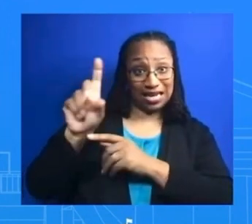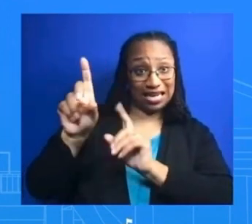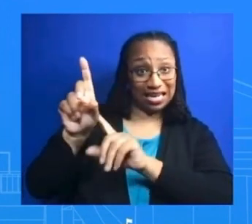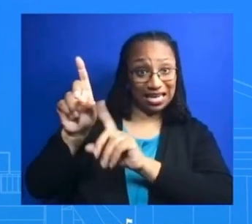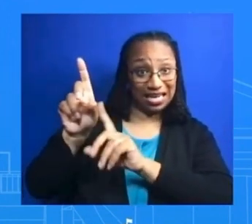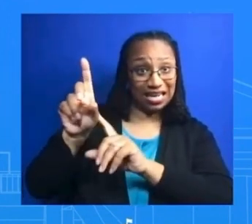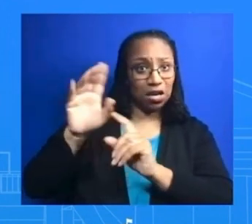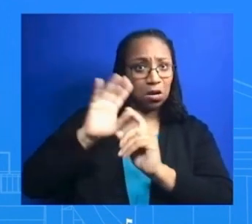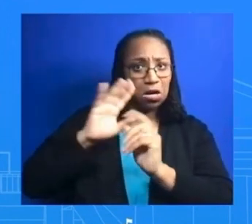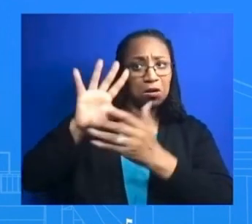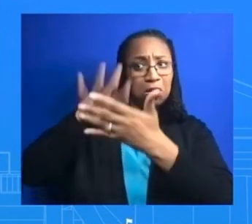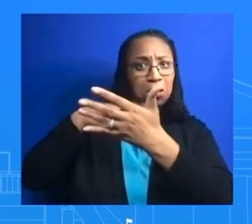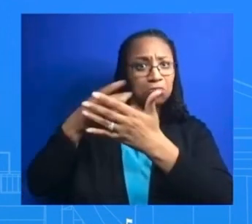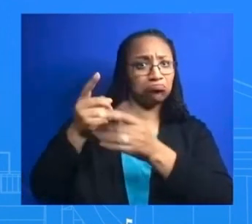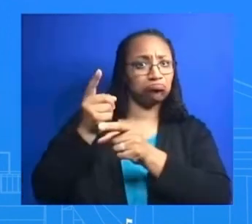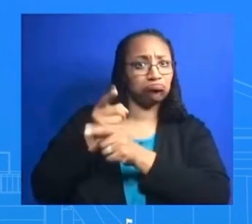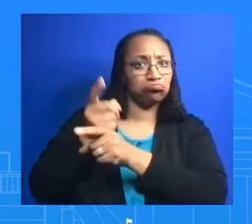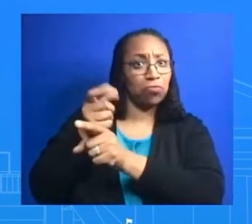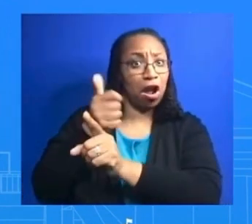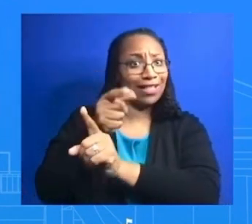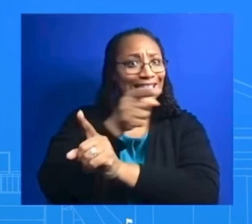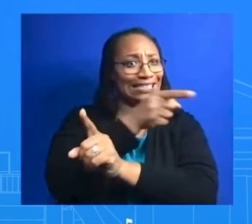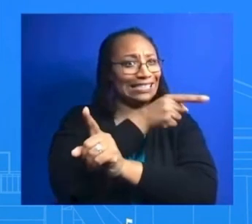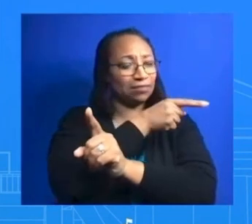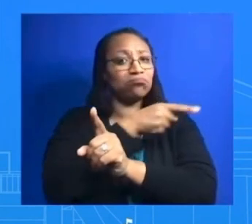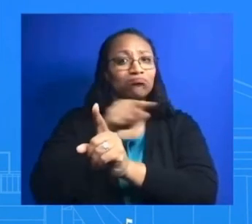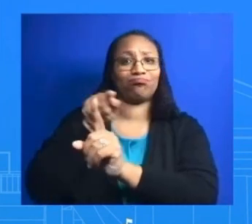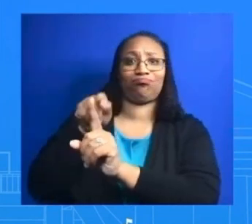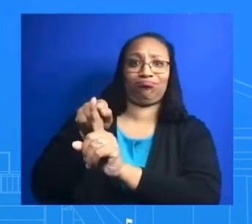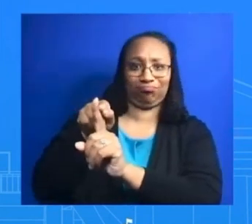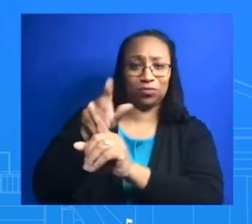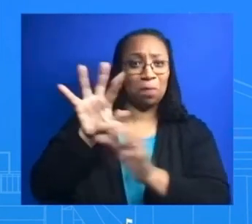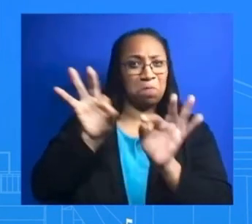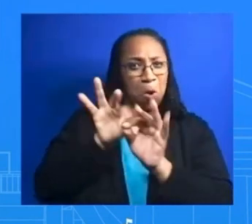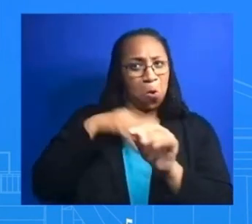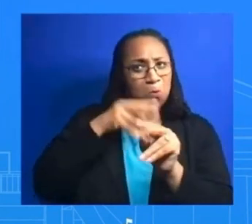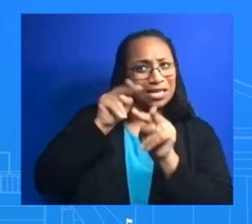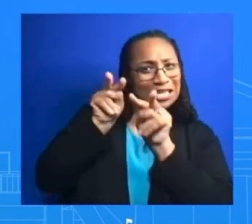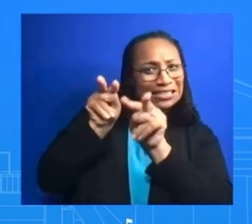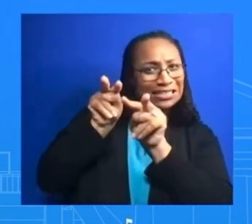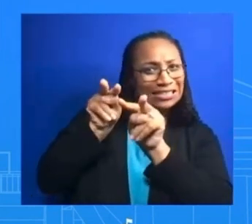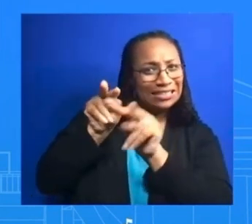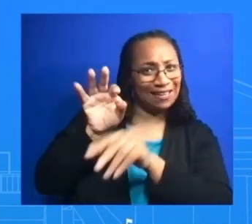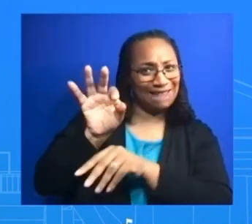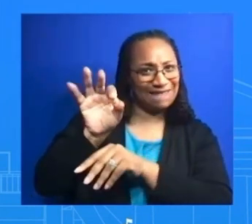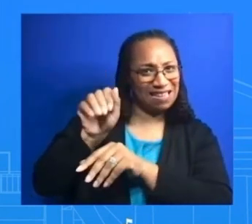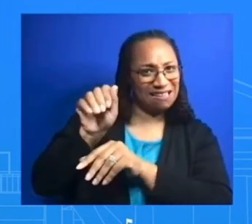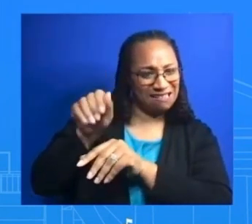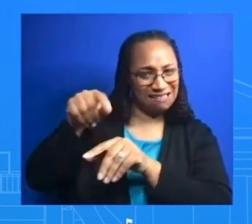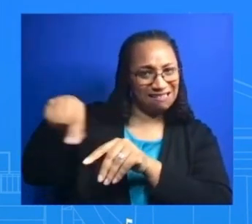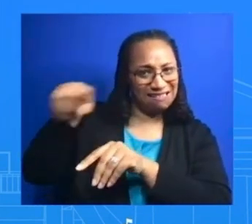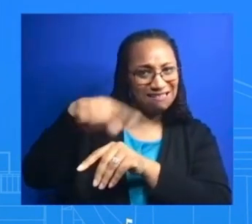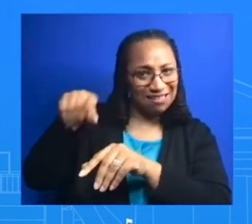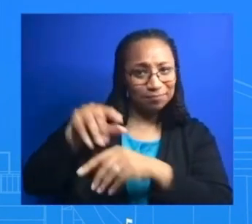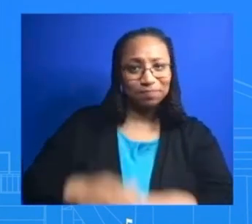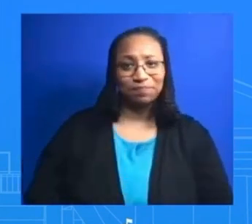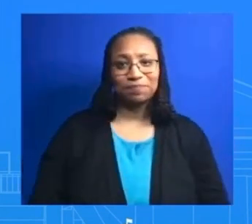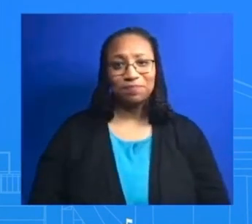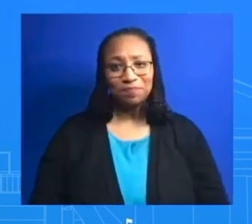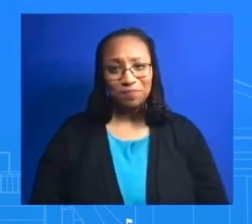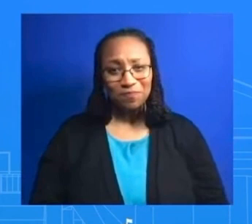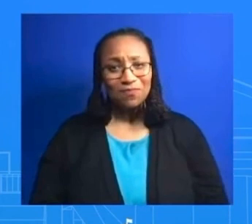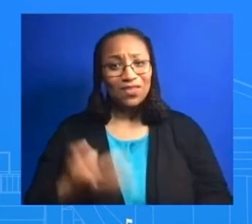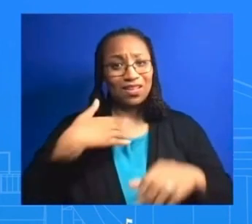close eye on all of this, and we want to remind air travelers to visit flightrights.gov. Again, that's flightrights.gov to see what